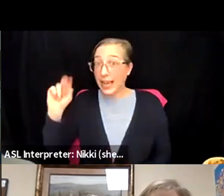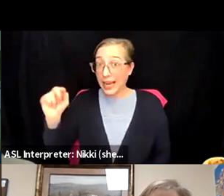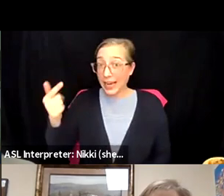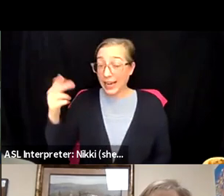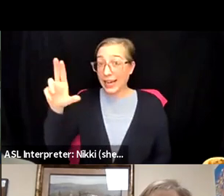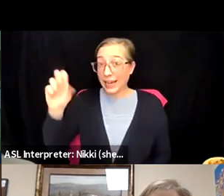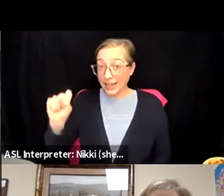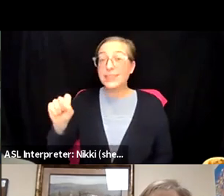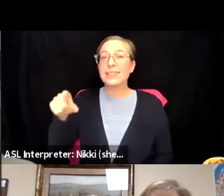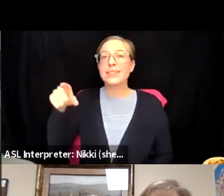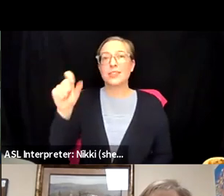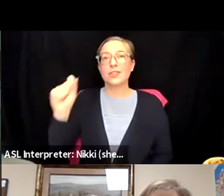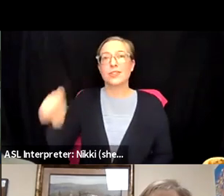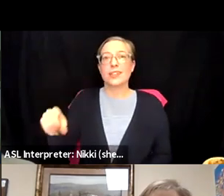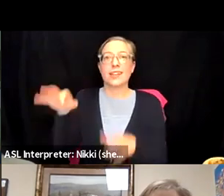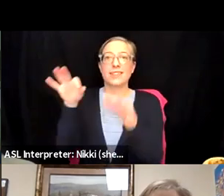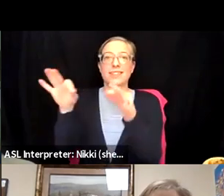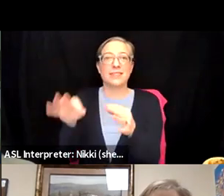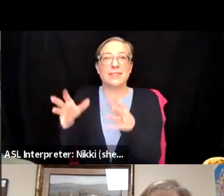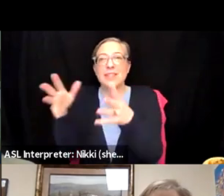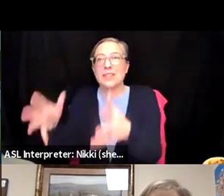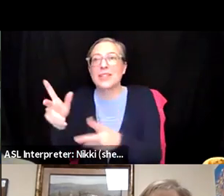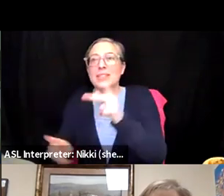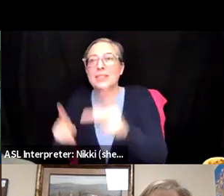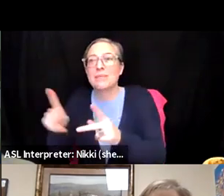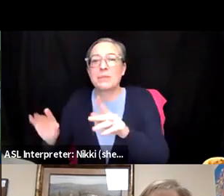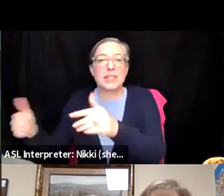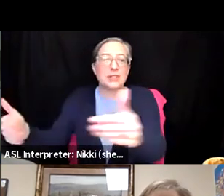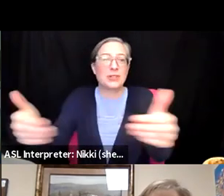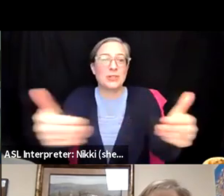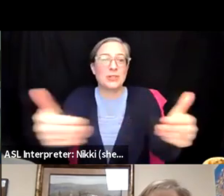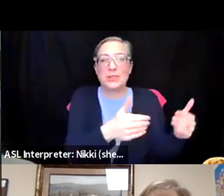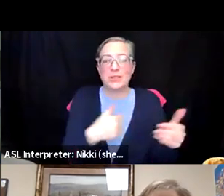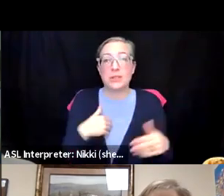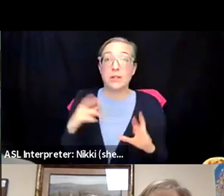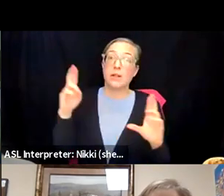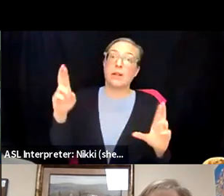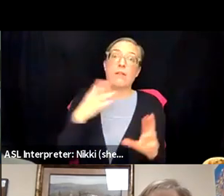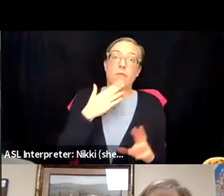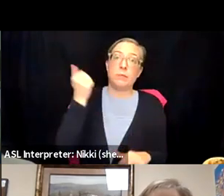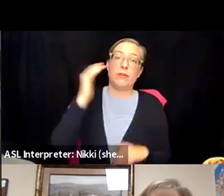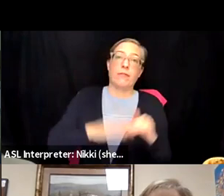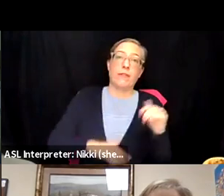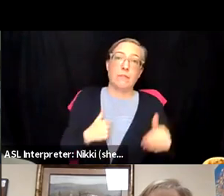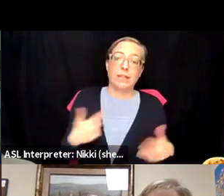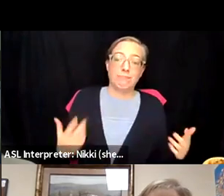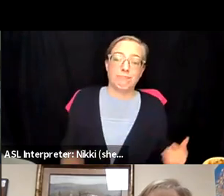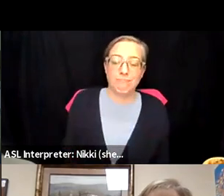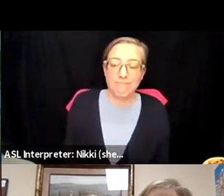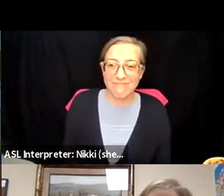have the rest of folks introduce themselves, and hope they do a better job than I did.